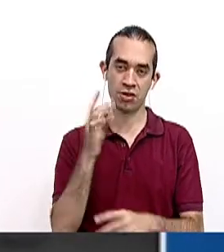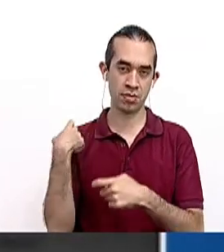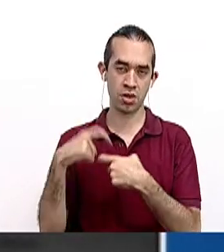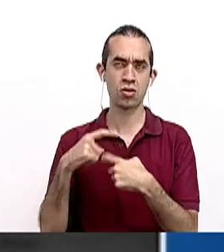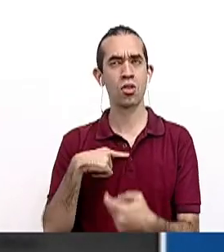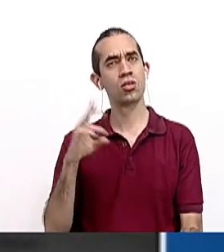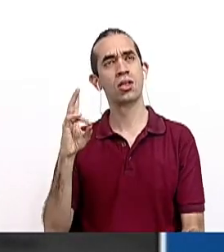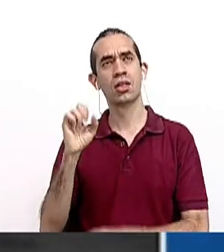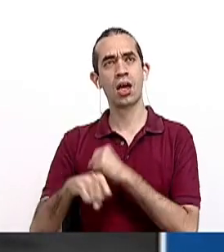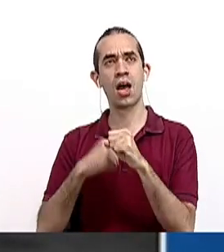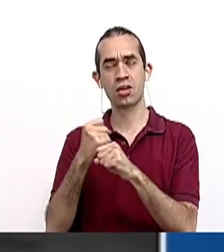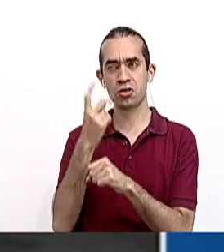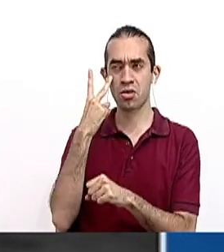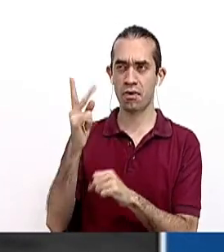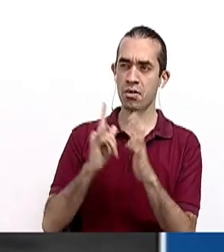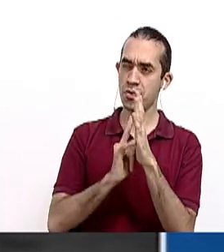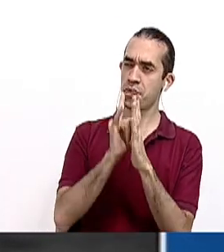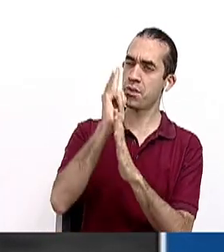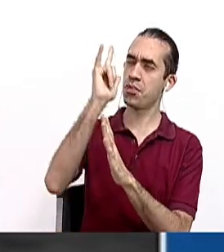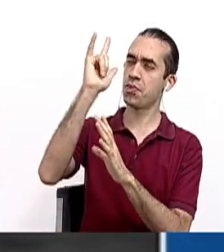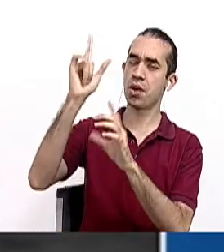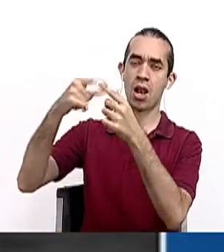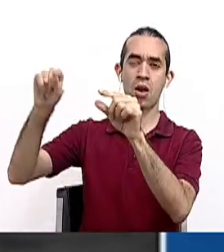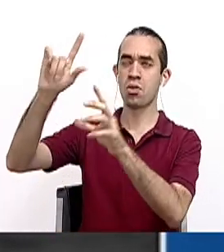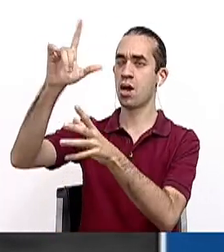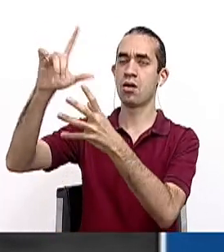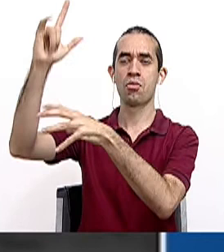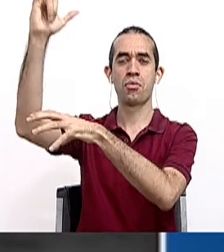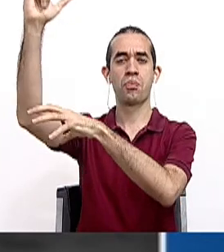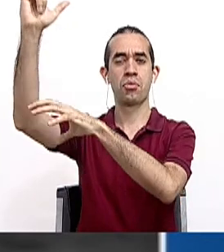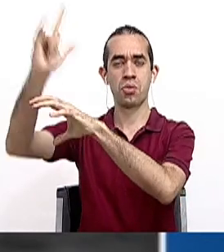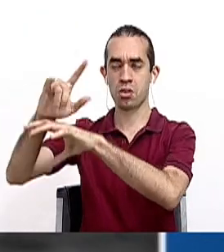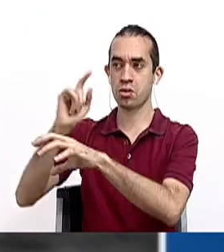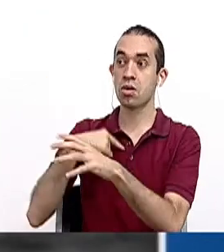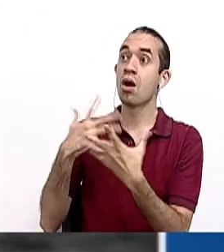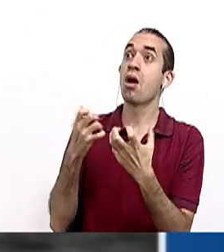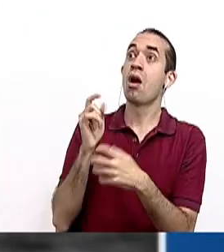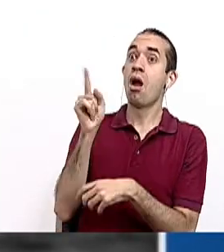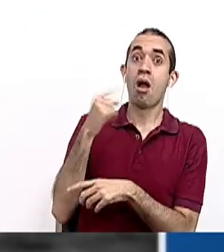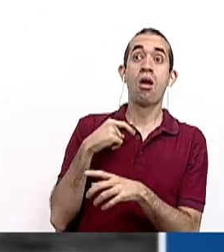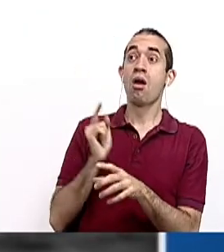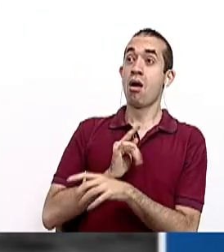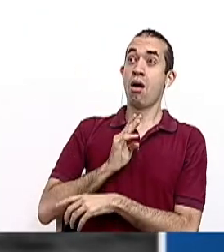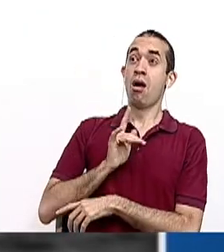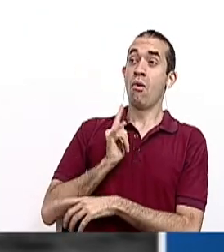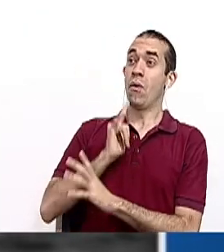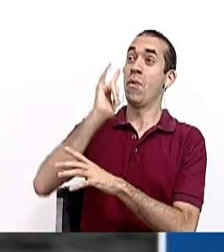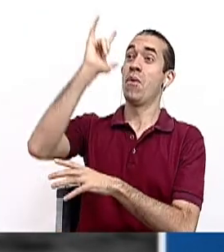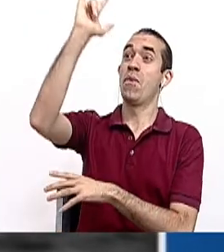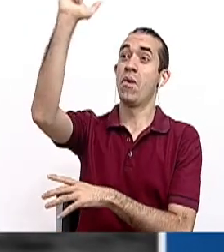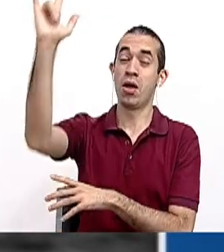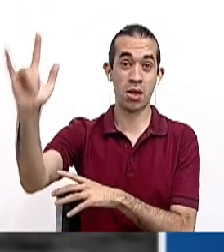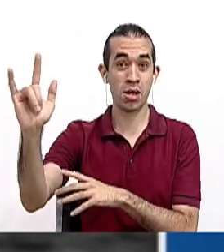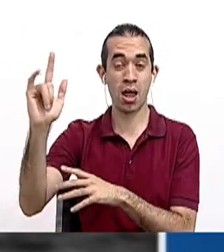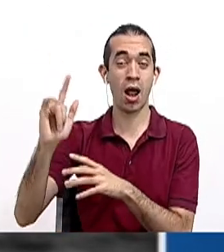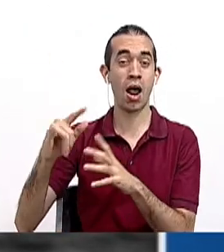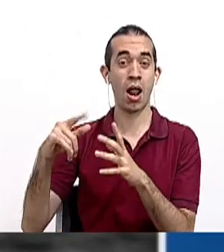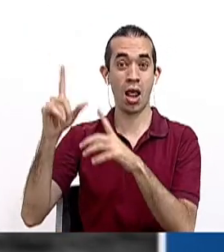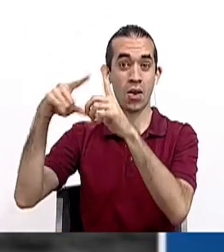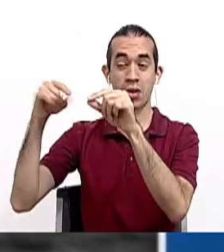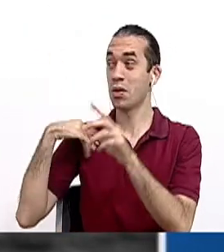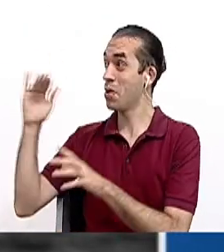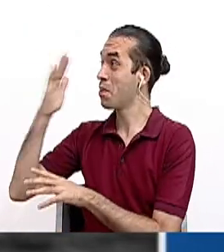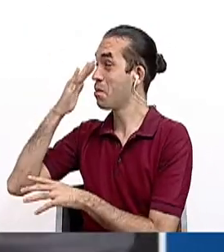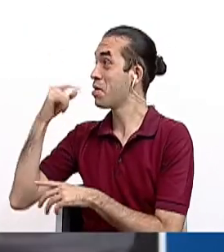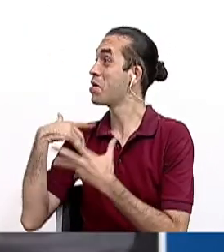al Apolo aterrizar en la Luna y para mí eso fue, yo quiero ser parte de esa aventura, yo quiero ir a la Luna. Eso fue lo que yo le dije a mami, yo quiero ir a la